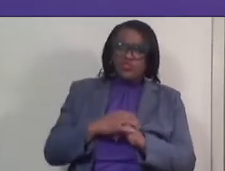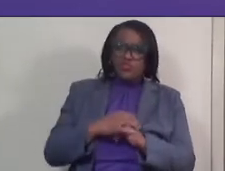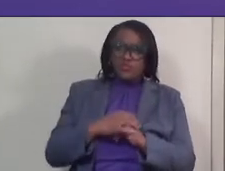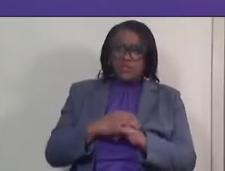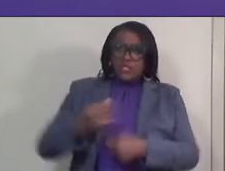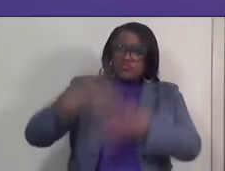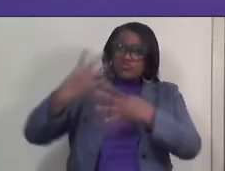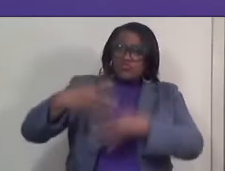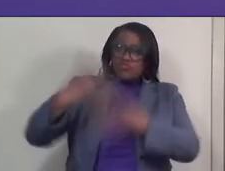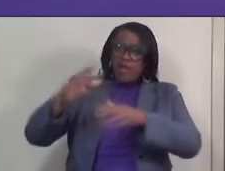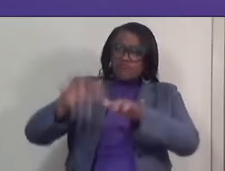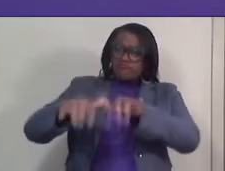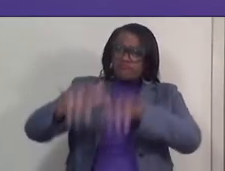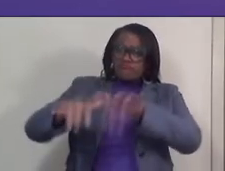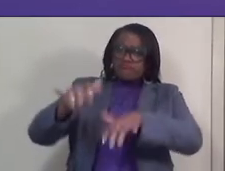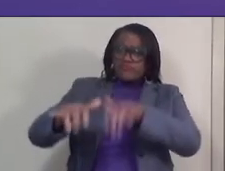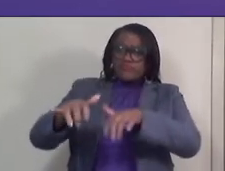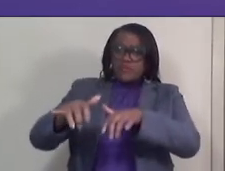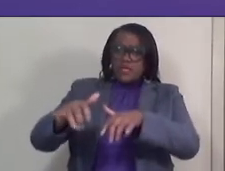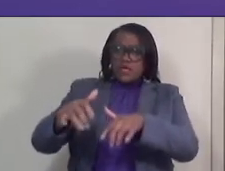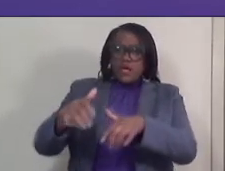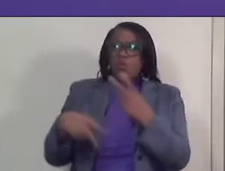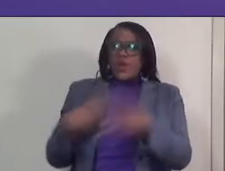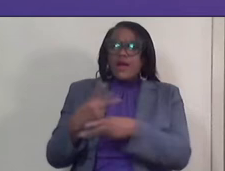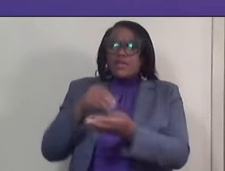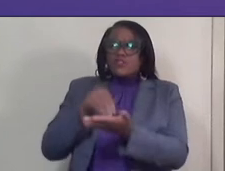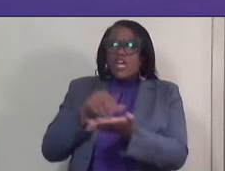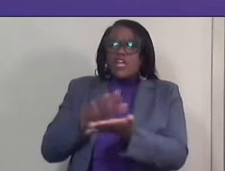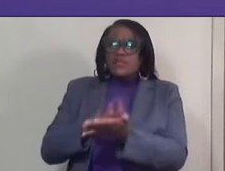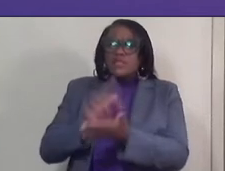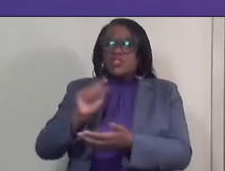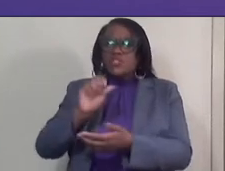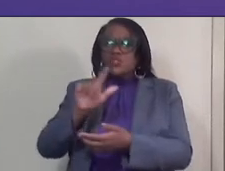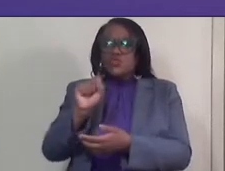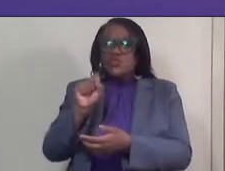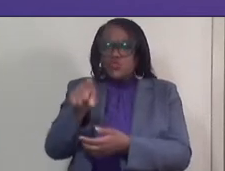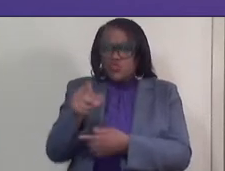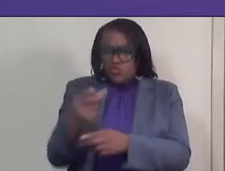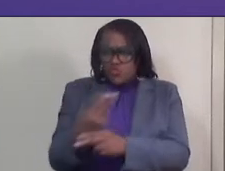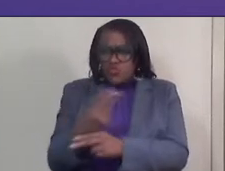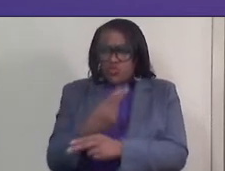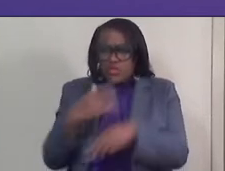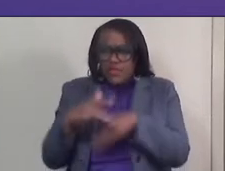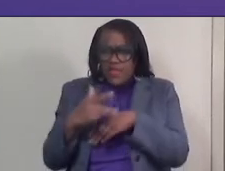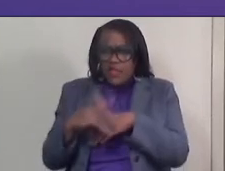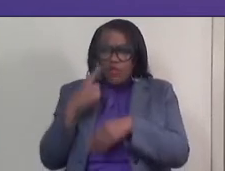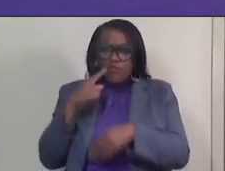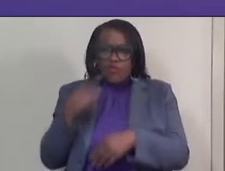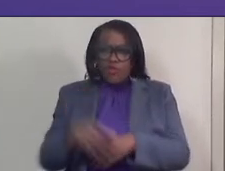share what are documentation tools that are available to you right now?